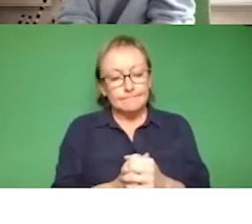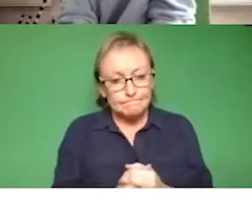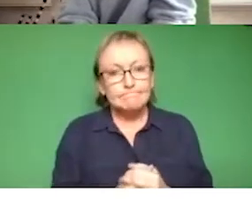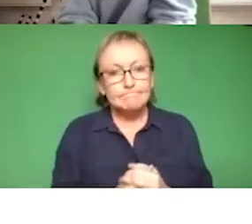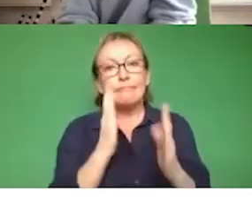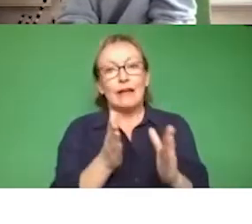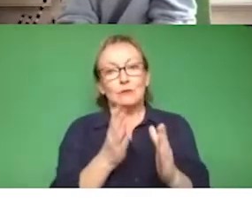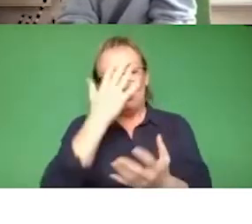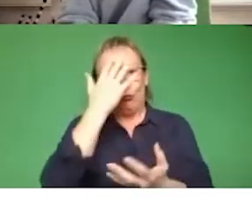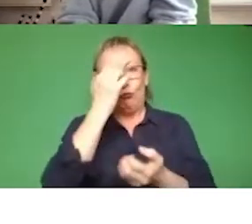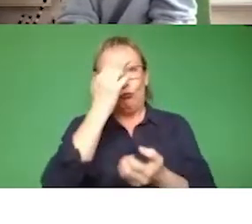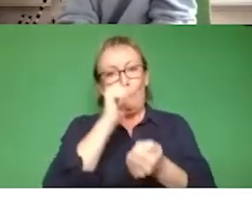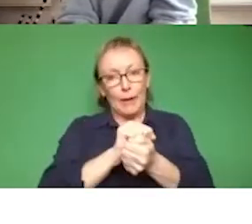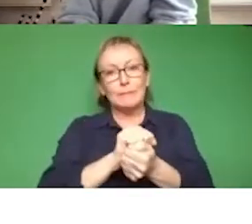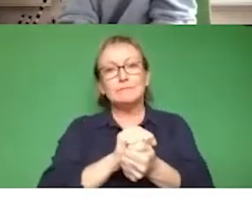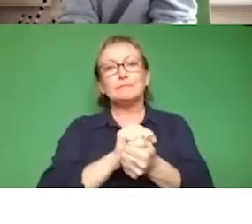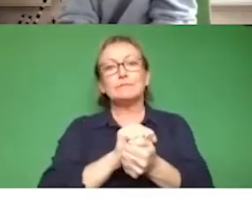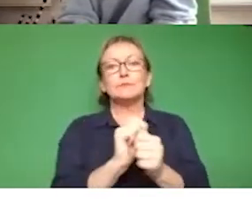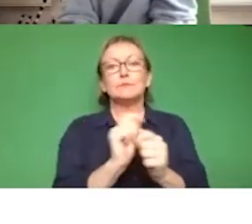have to remind yourself that